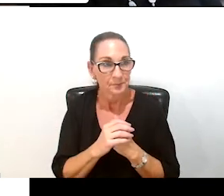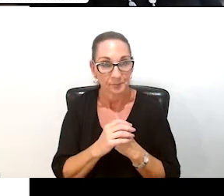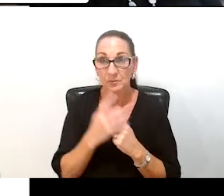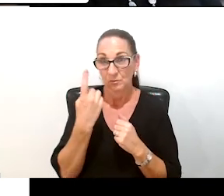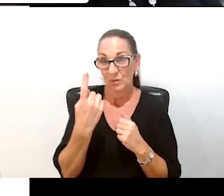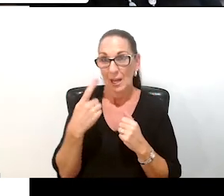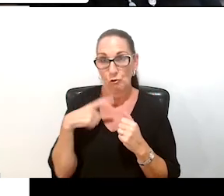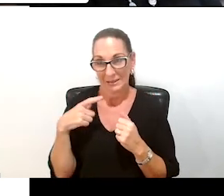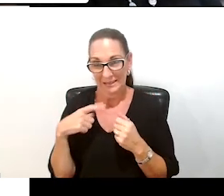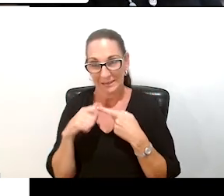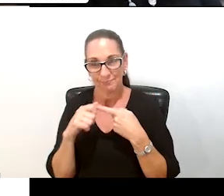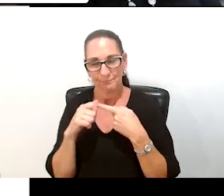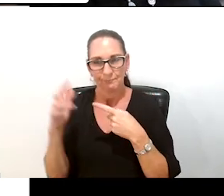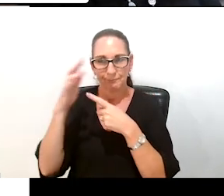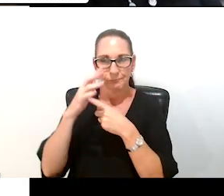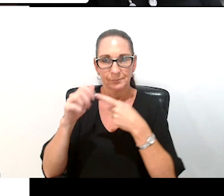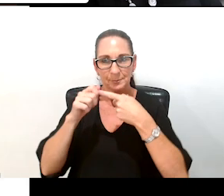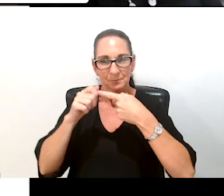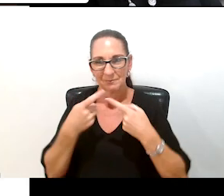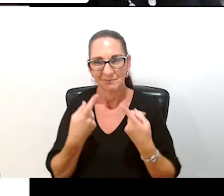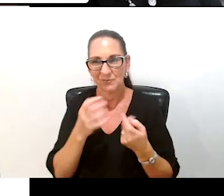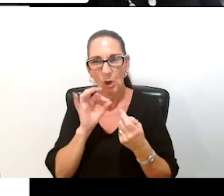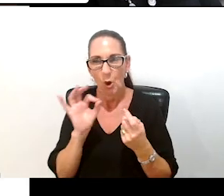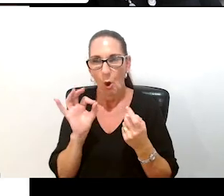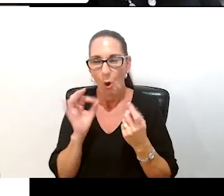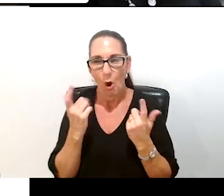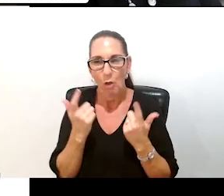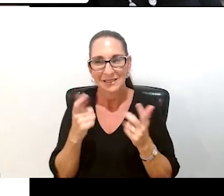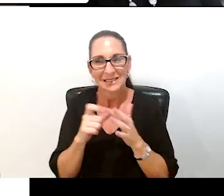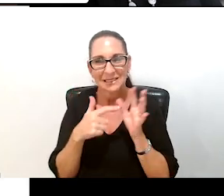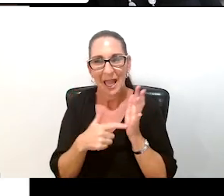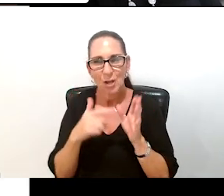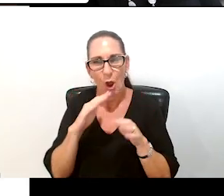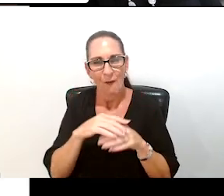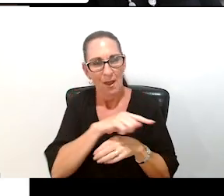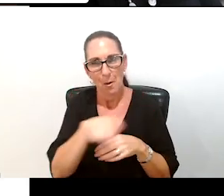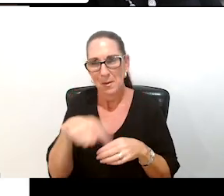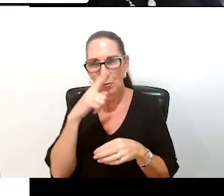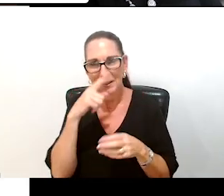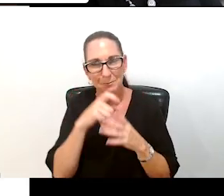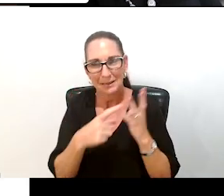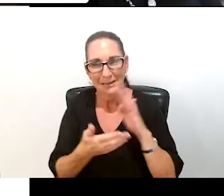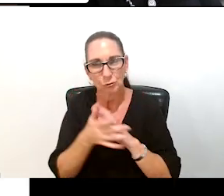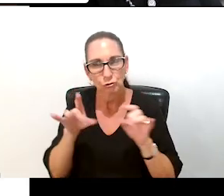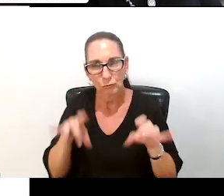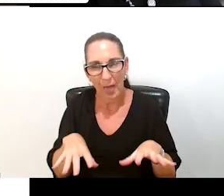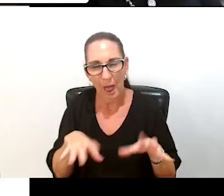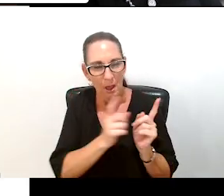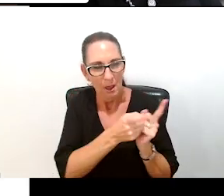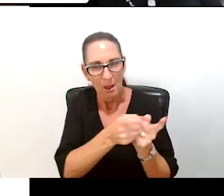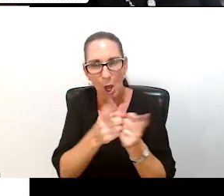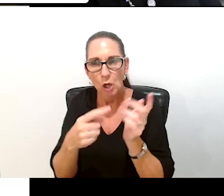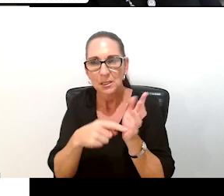reasons is because there's not much data about people with disability in Australia. especially about the different types of disability and